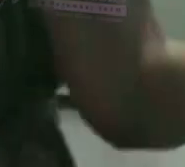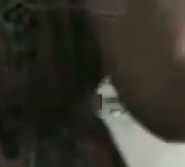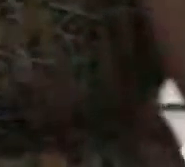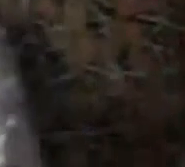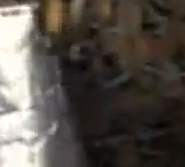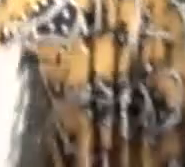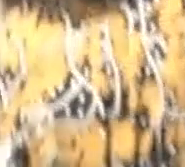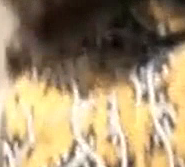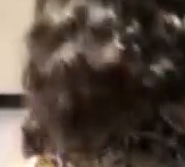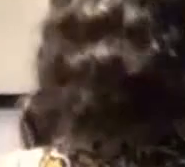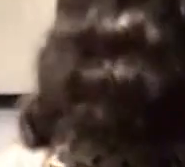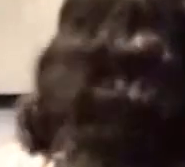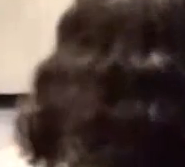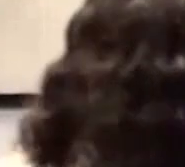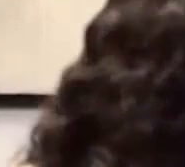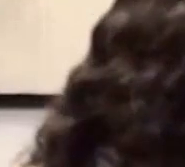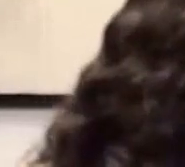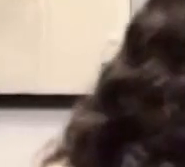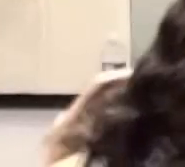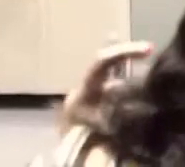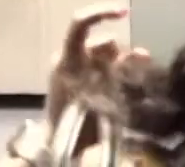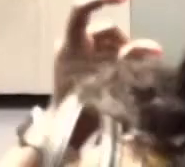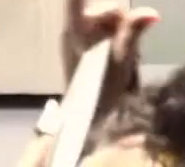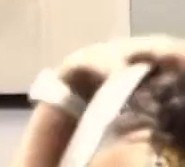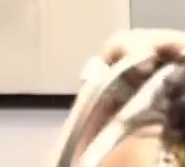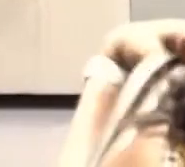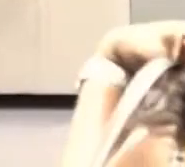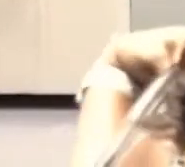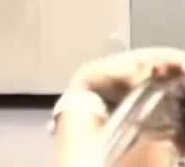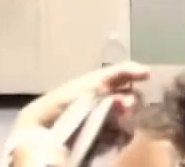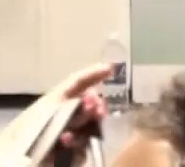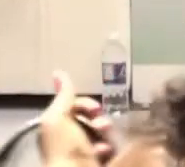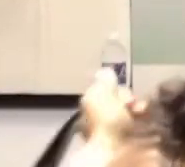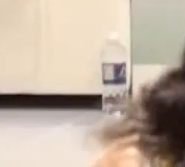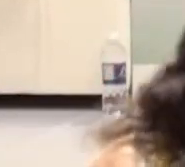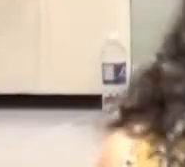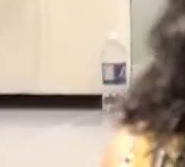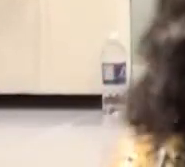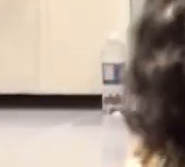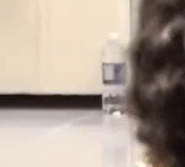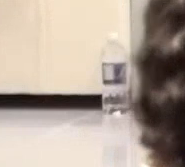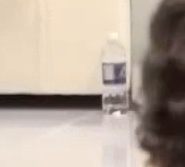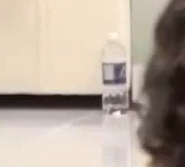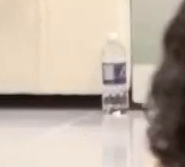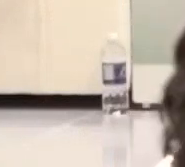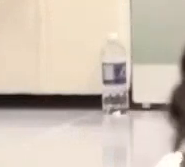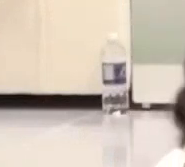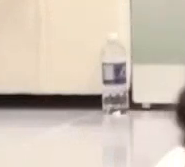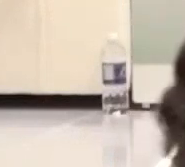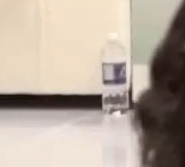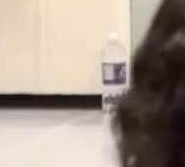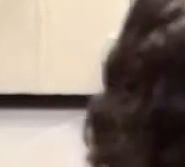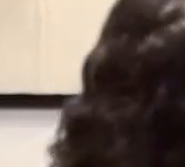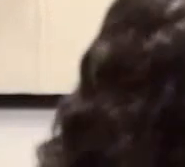of choice in prevention. We haven't heard quite as much yet about the importance of choice in testing programs and what